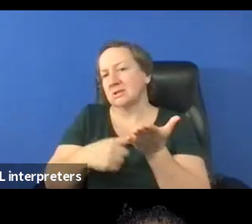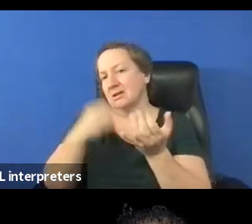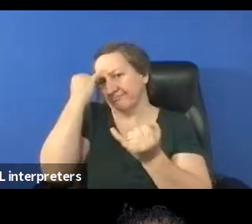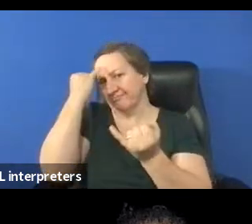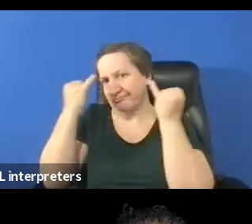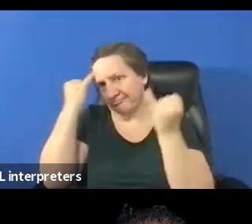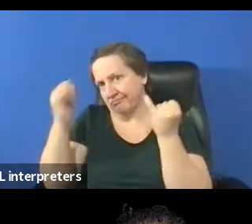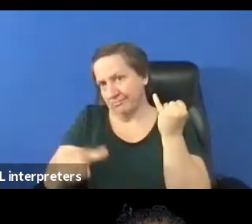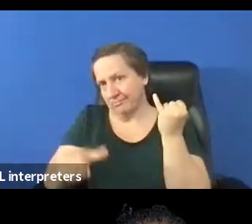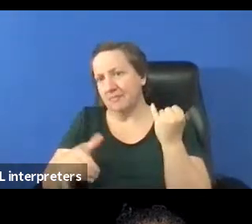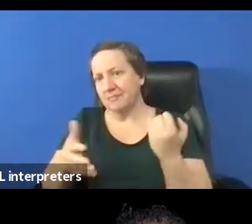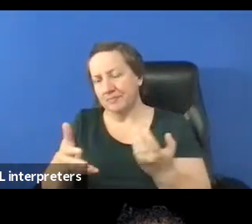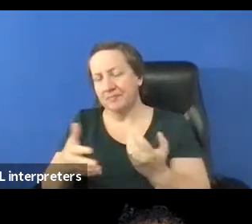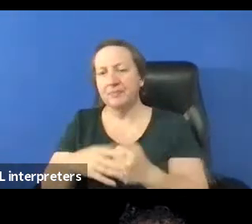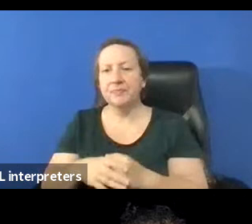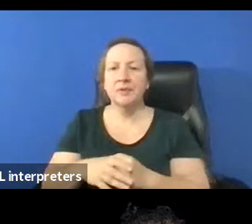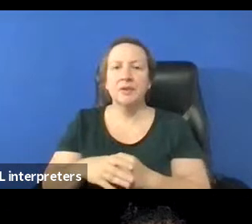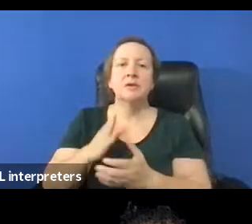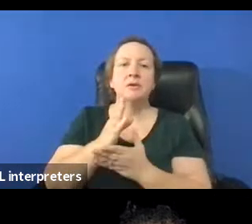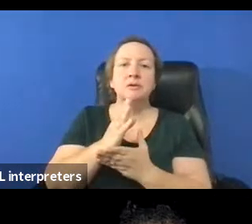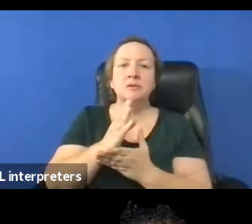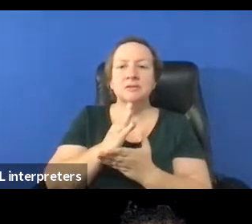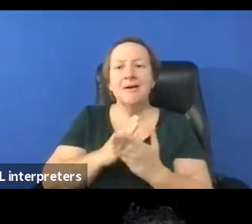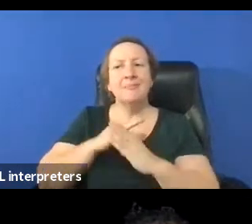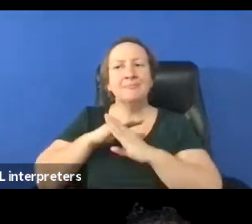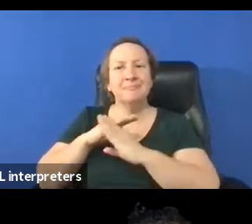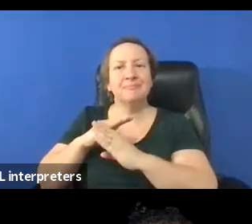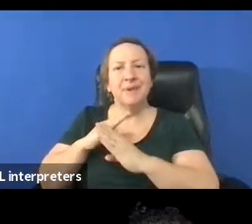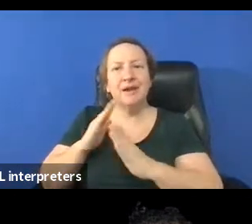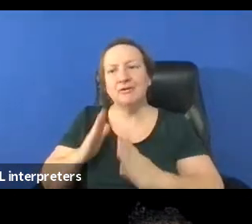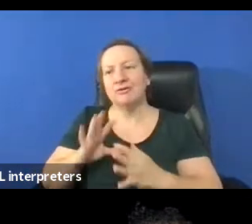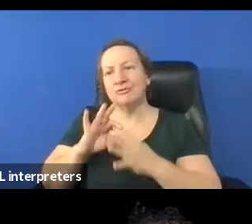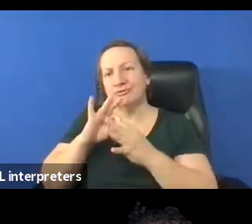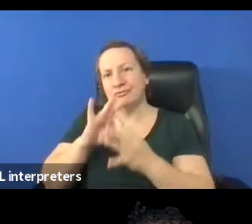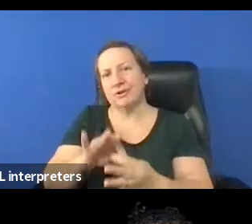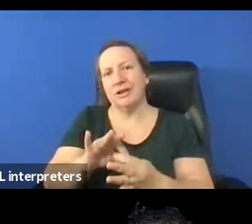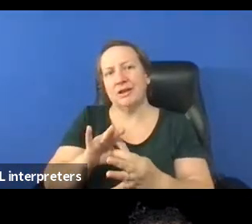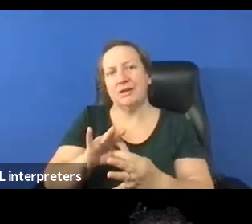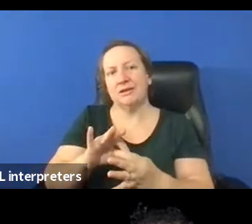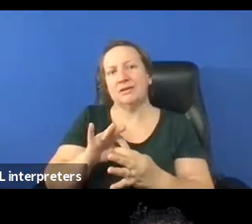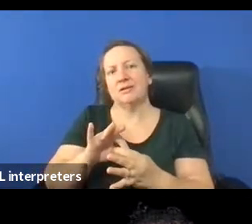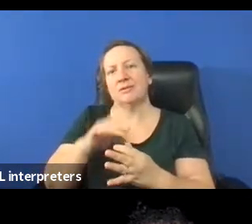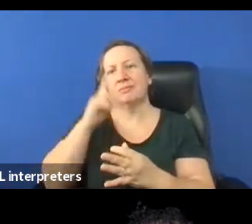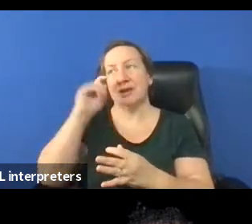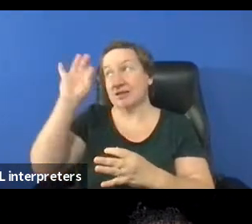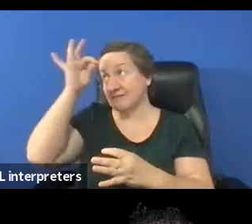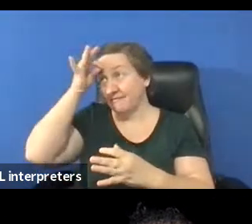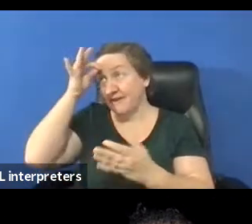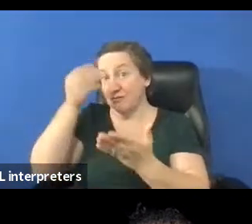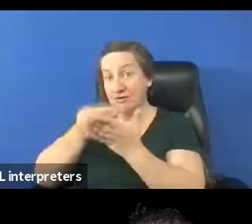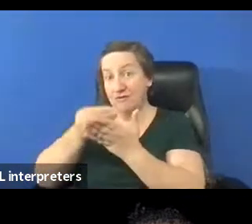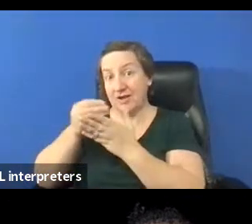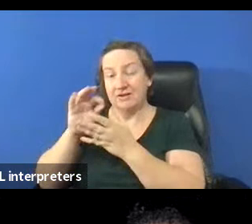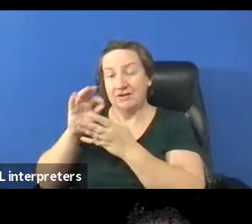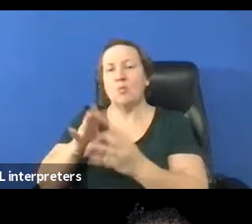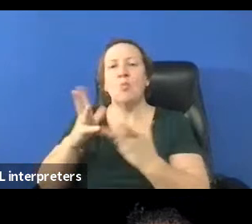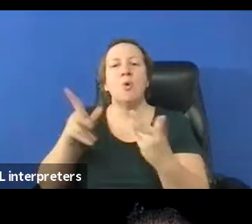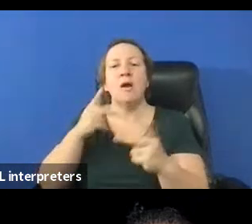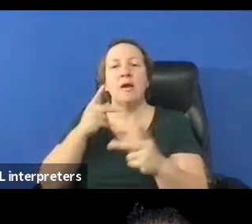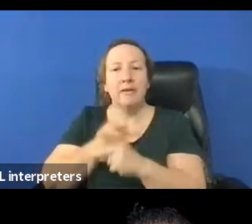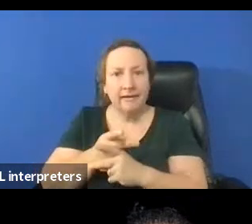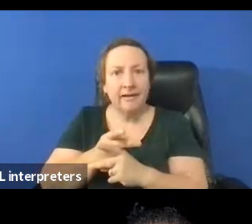but there are some unique barriers due to receiving federal funding in regards to what kind